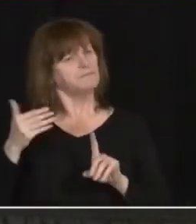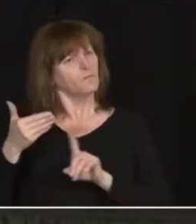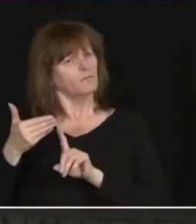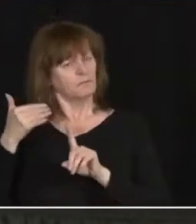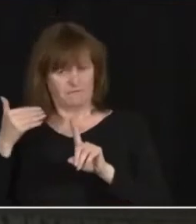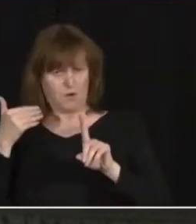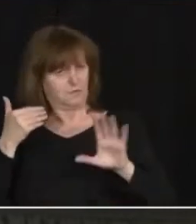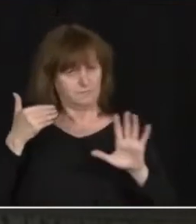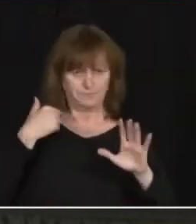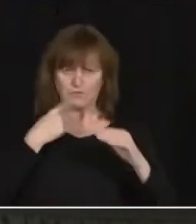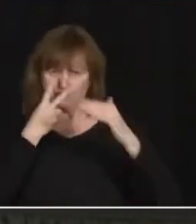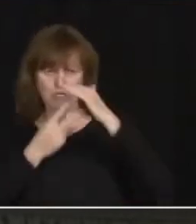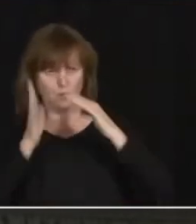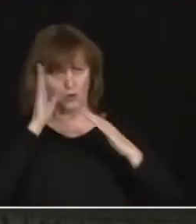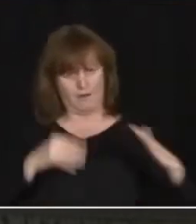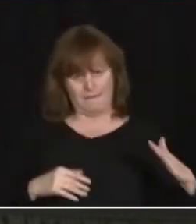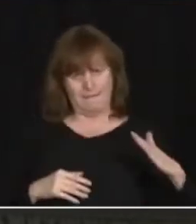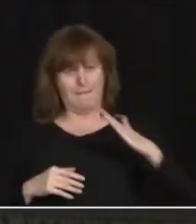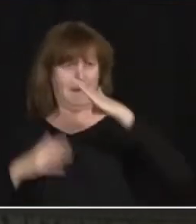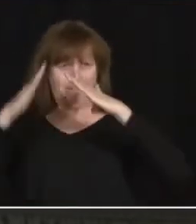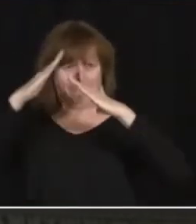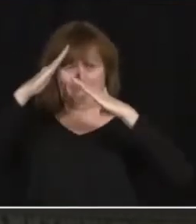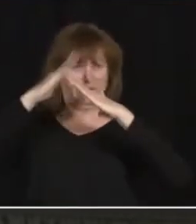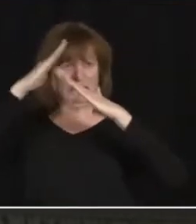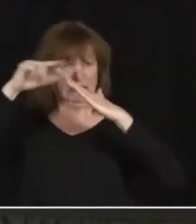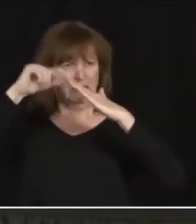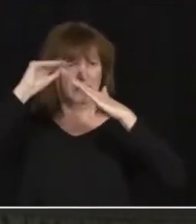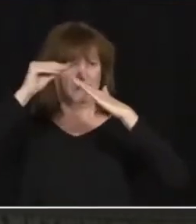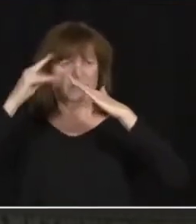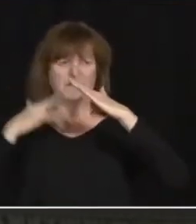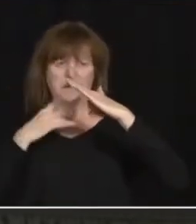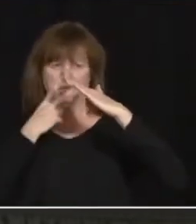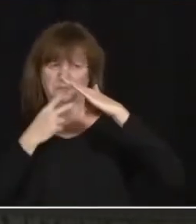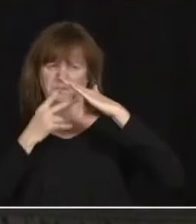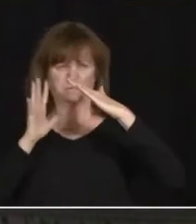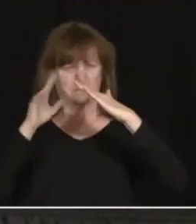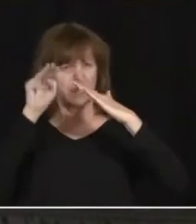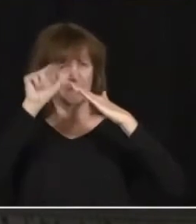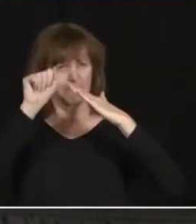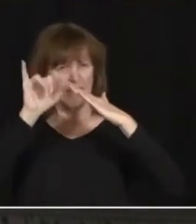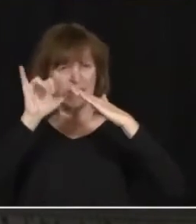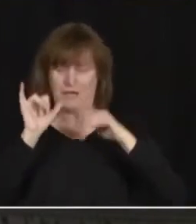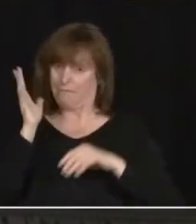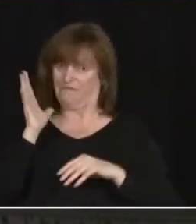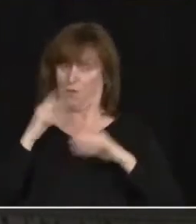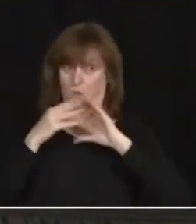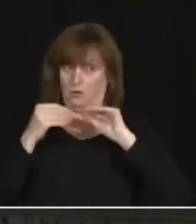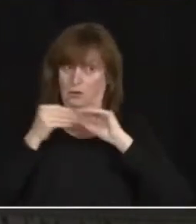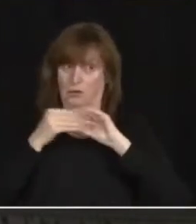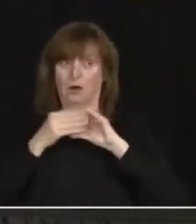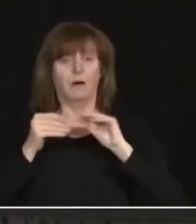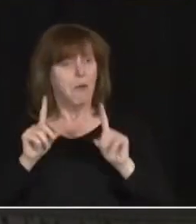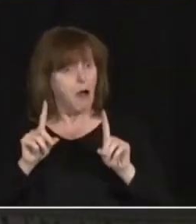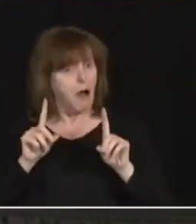peak of cases in May, a peak of new cases in May. The public health interventions, both large